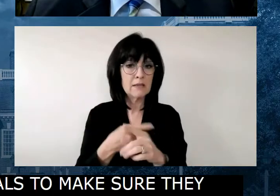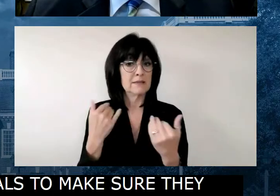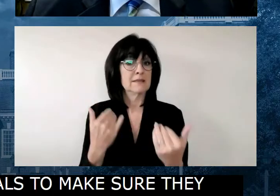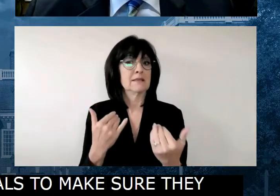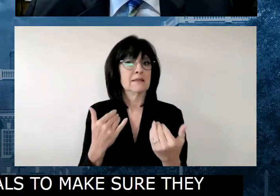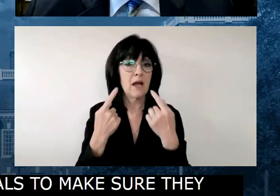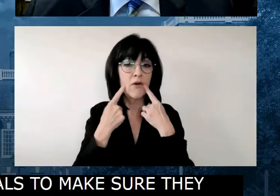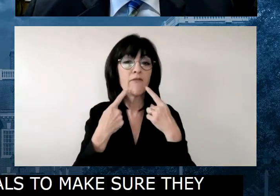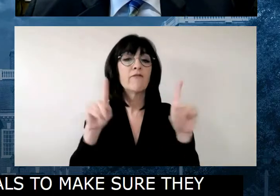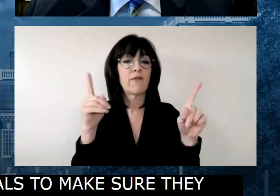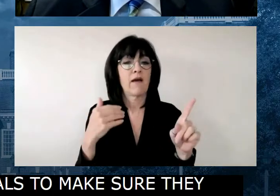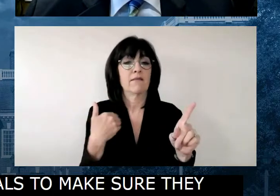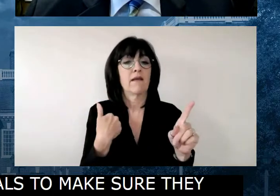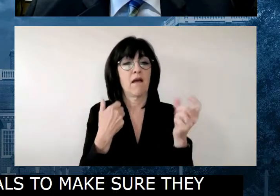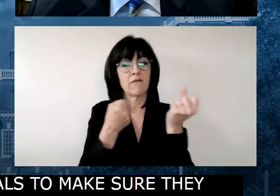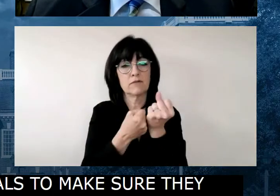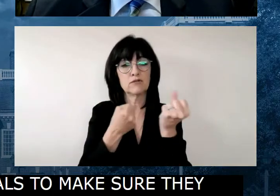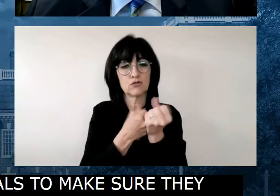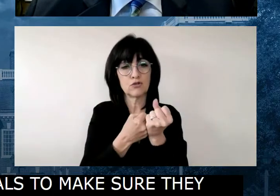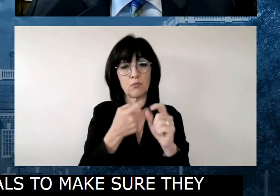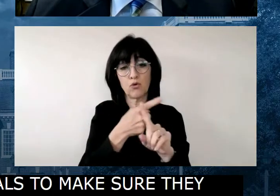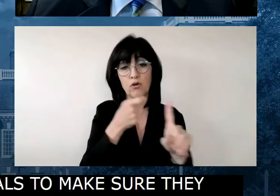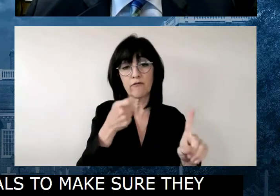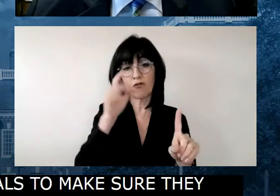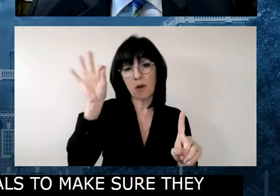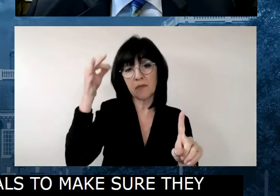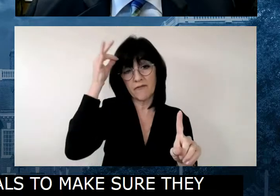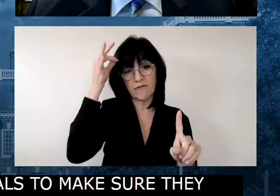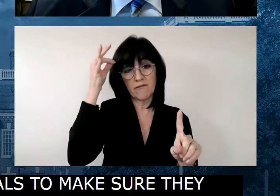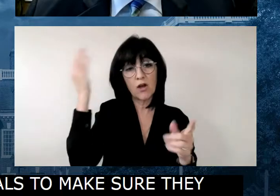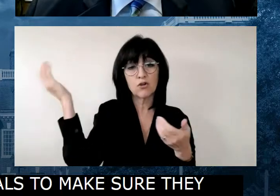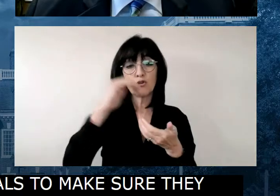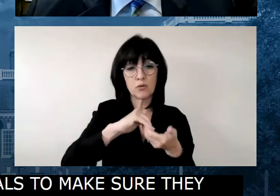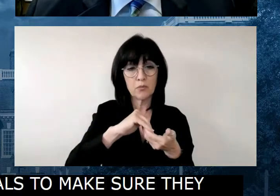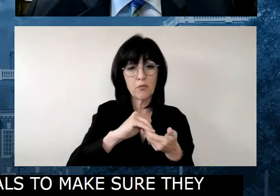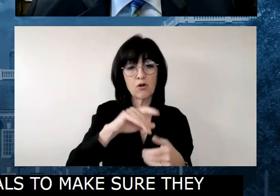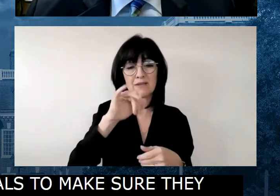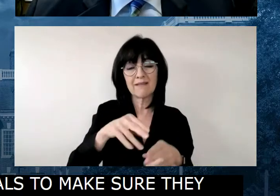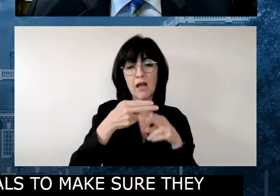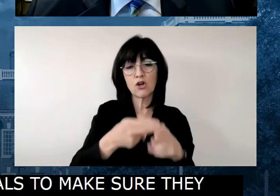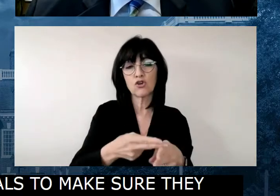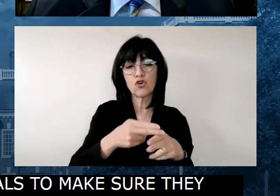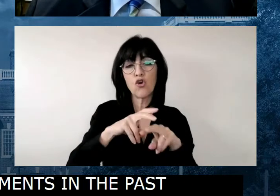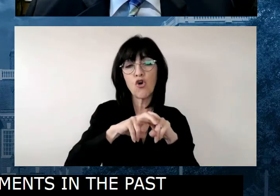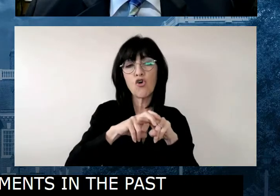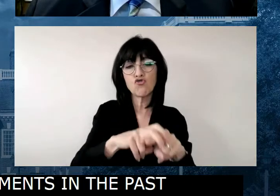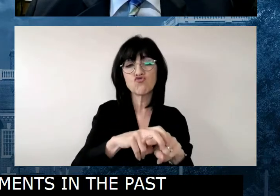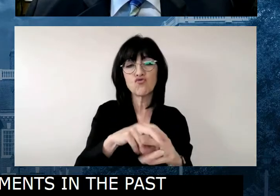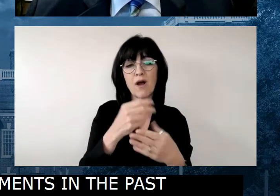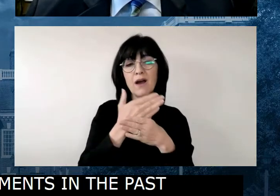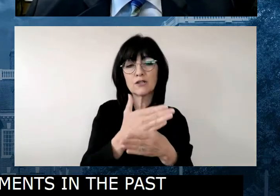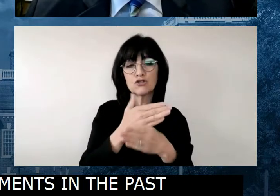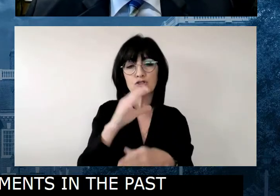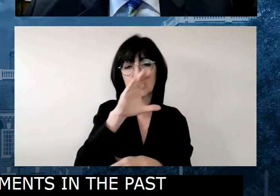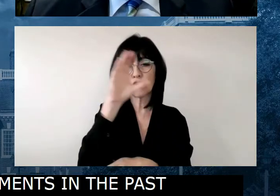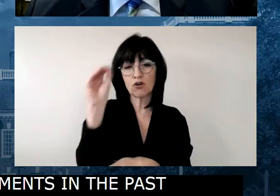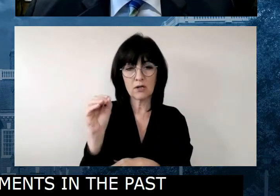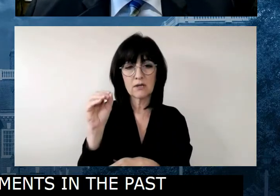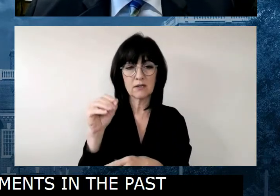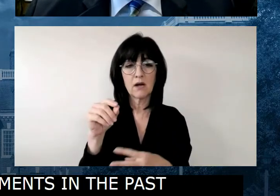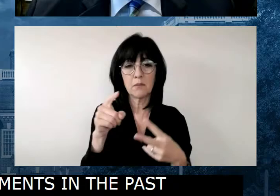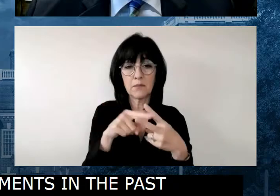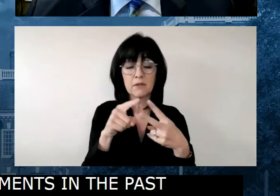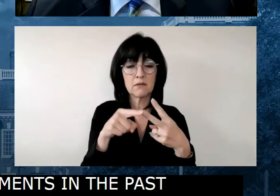and other option right now from our federal partners. So both these rideshare companies have announced free rides for vaccines. If you have their